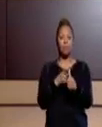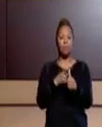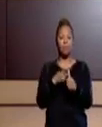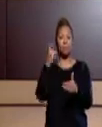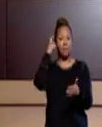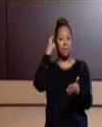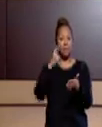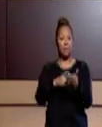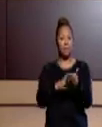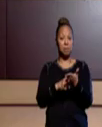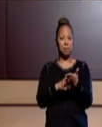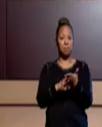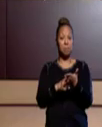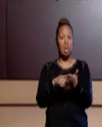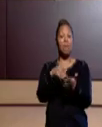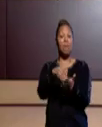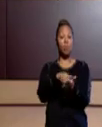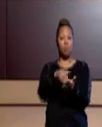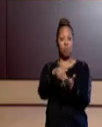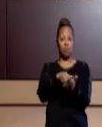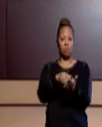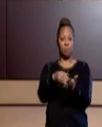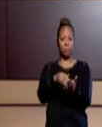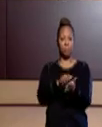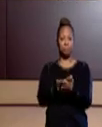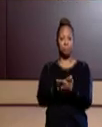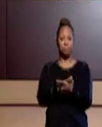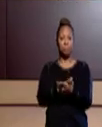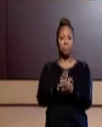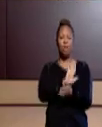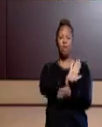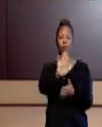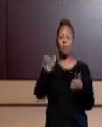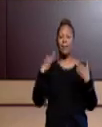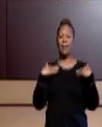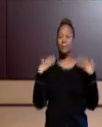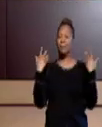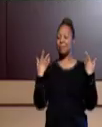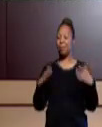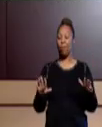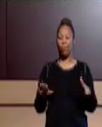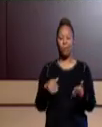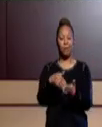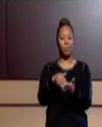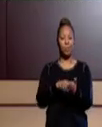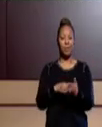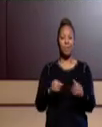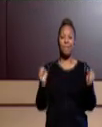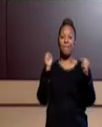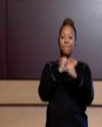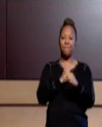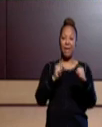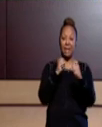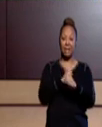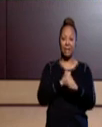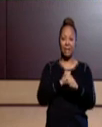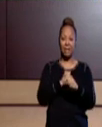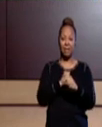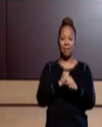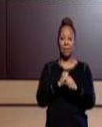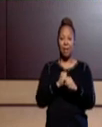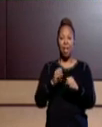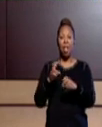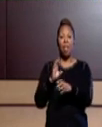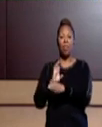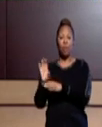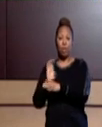acknowledge that we're vulnerable. That's the first thing you have to do. Your body is already weak from fighting these bloodline curses.